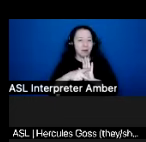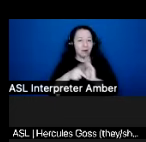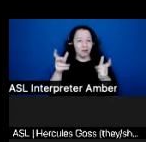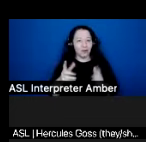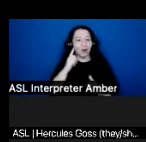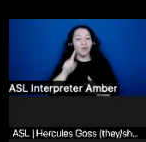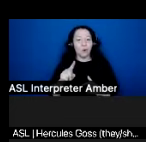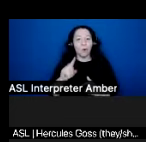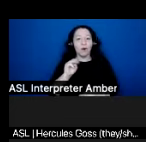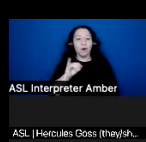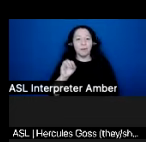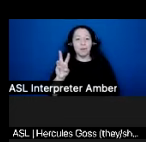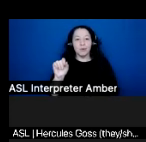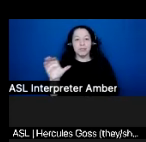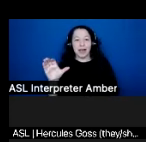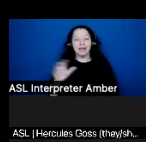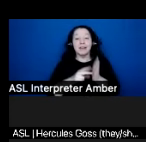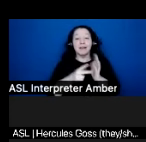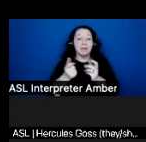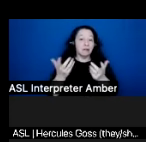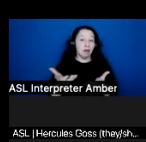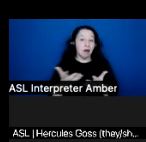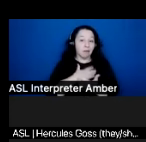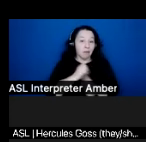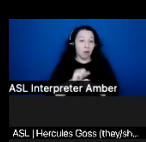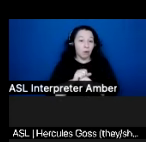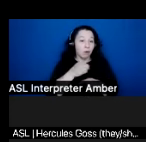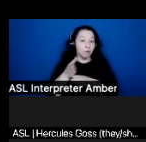and that means a lot of my work is focused on